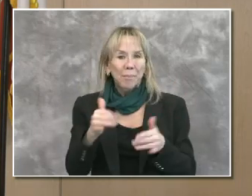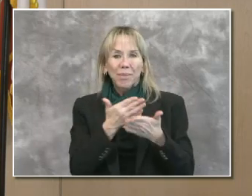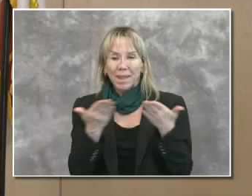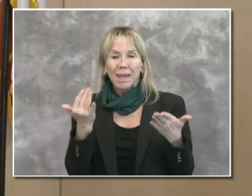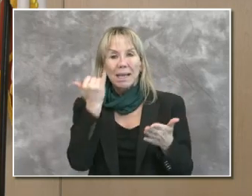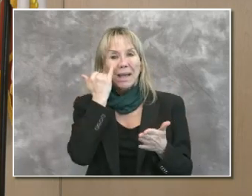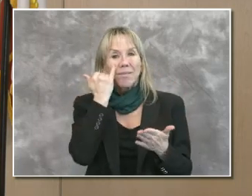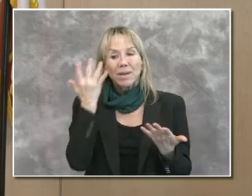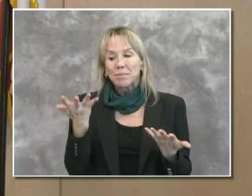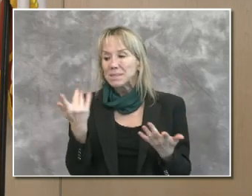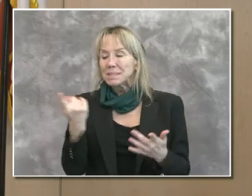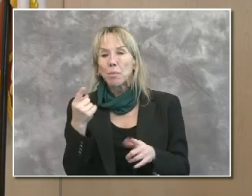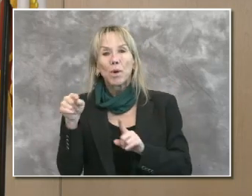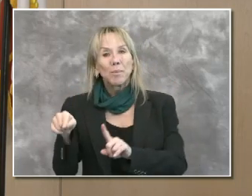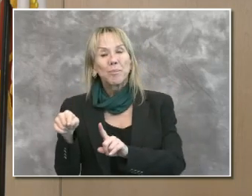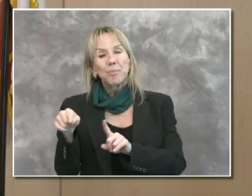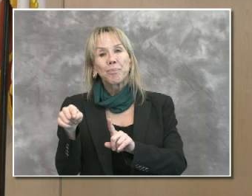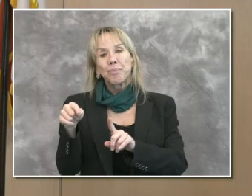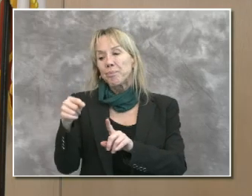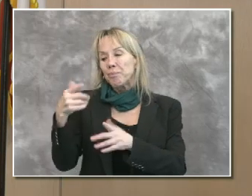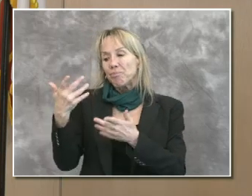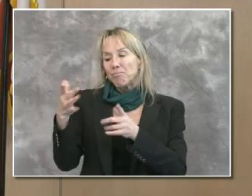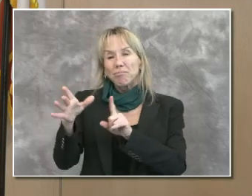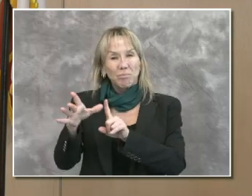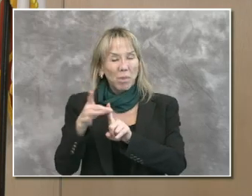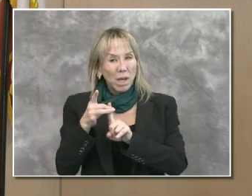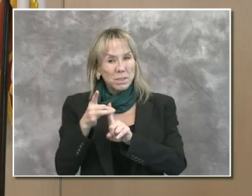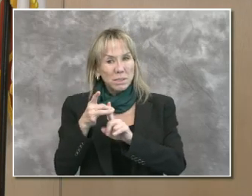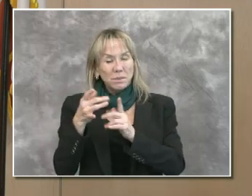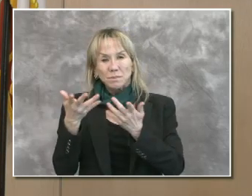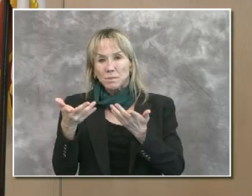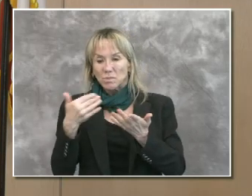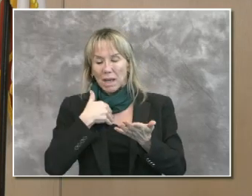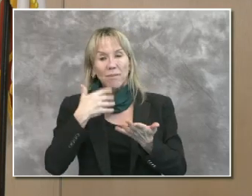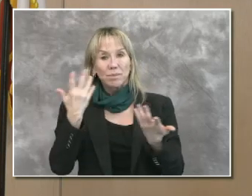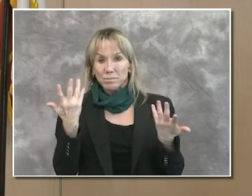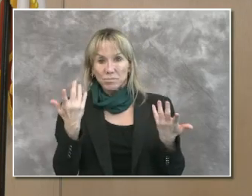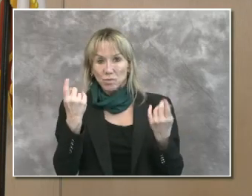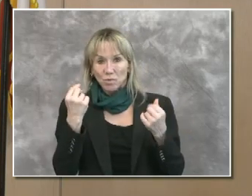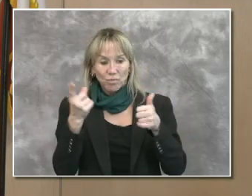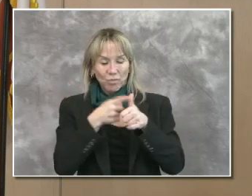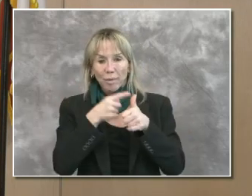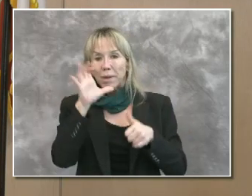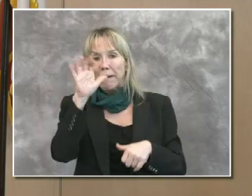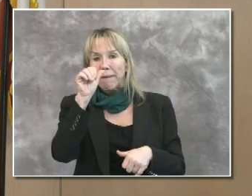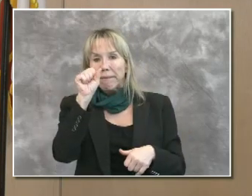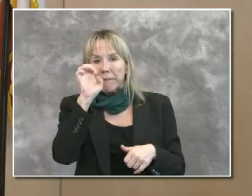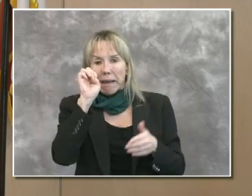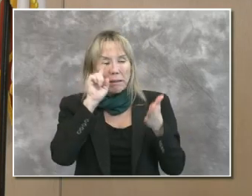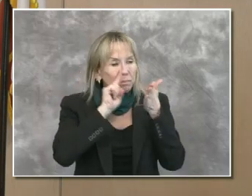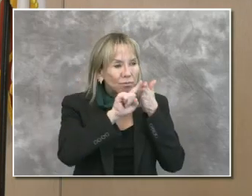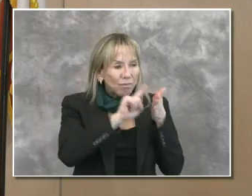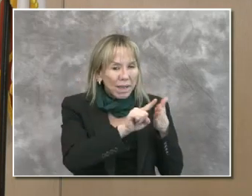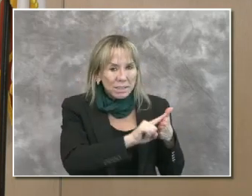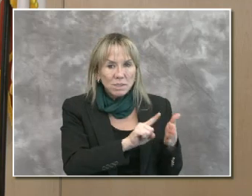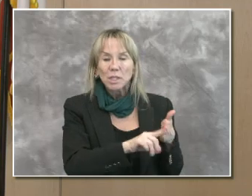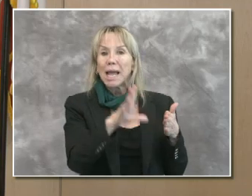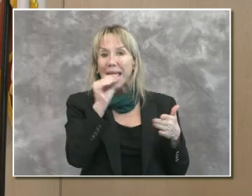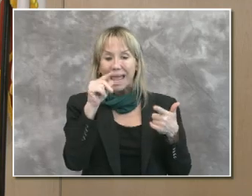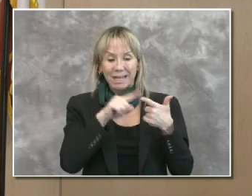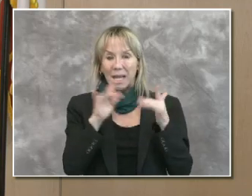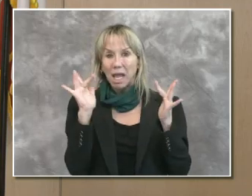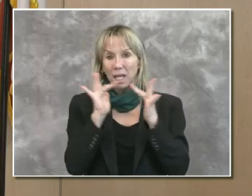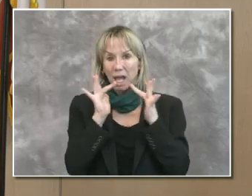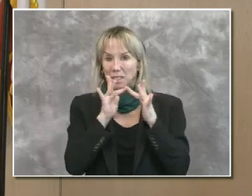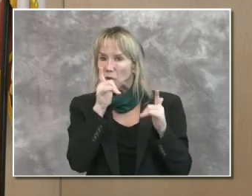positive infectious disease. We have case investigation and contact investigation. So that